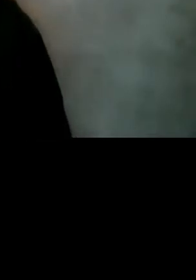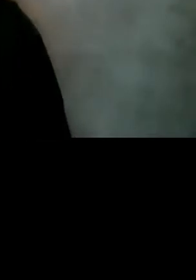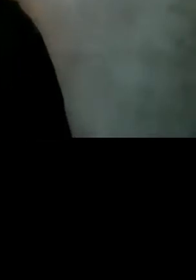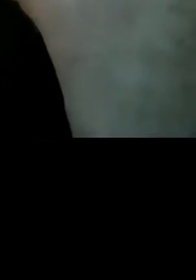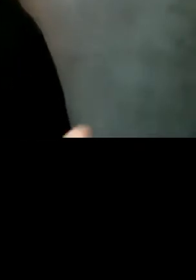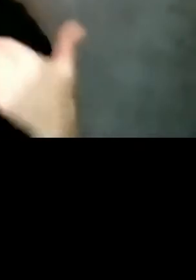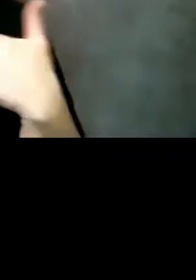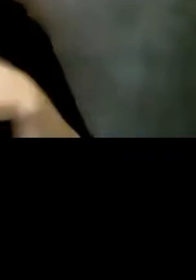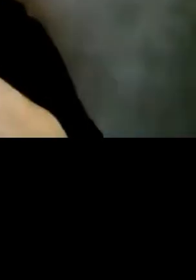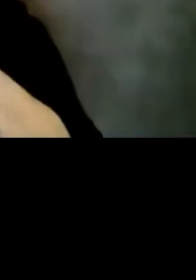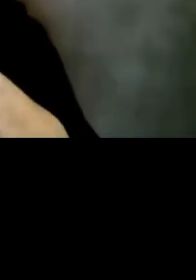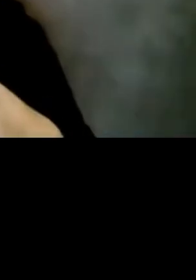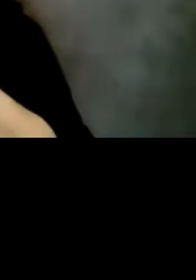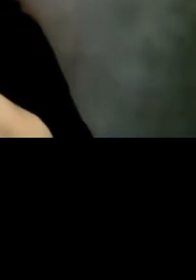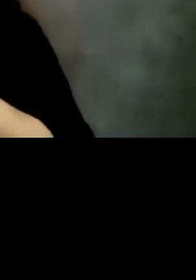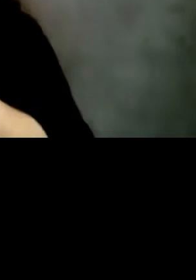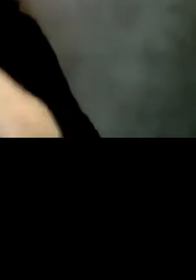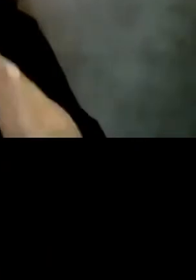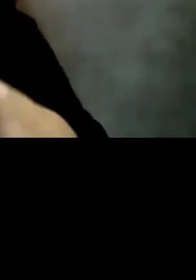take a few questions.